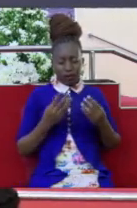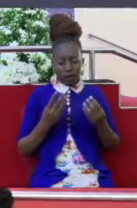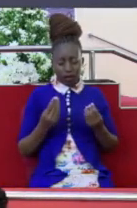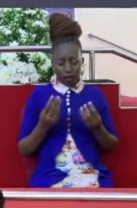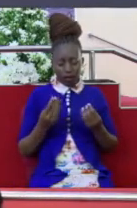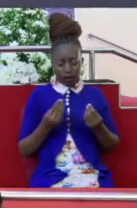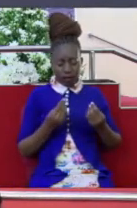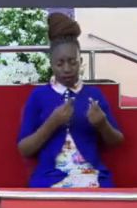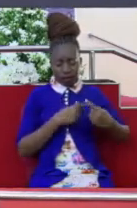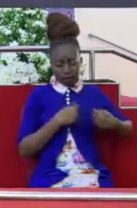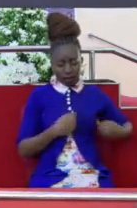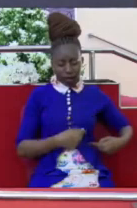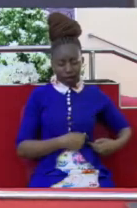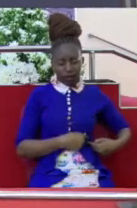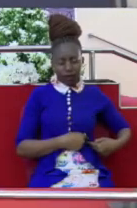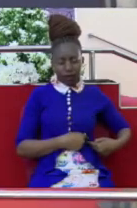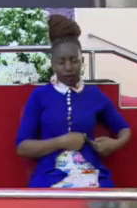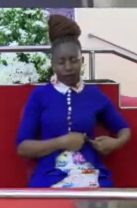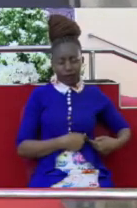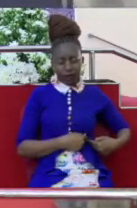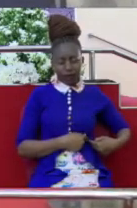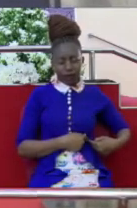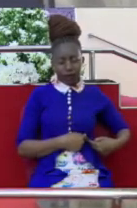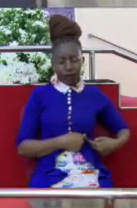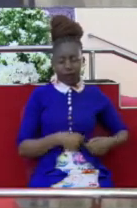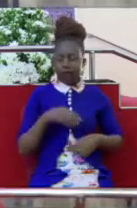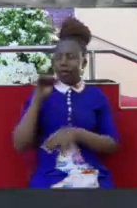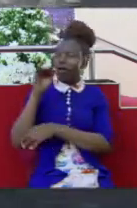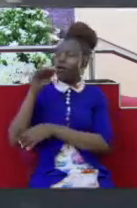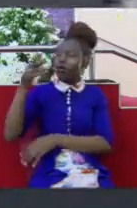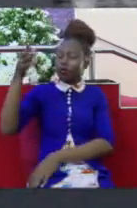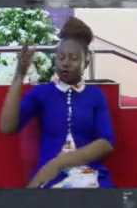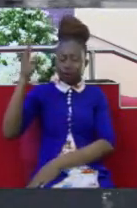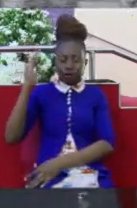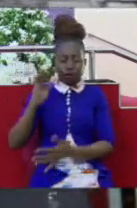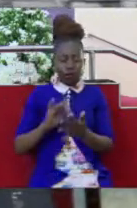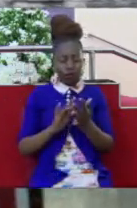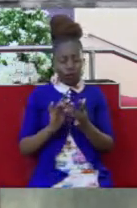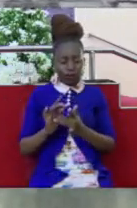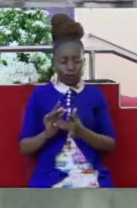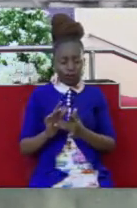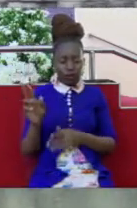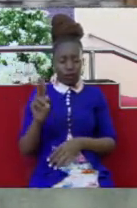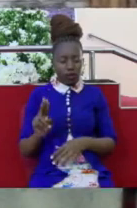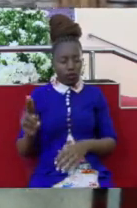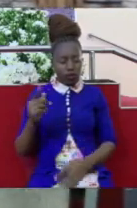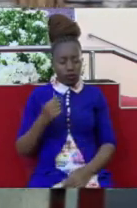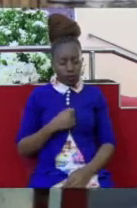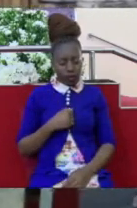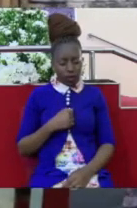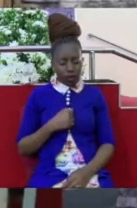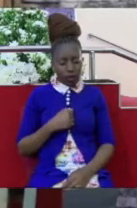tender heart. Give me a tender heart. I asked you, Lord Jesus. I asked you, Lord Jesus, to use me. To use me. To be